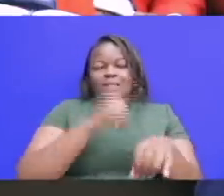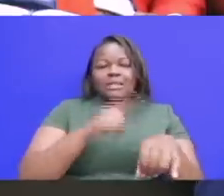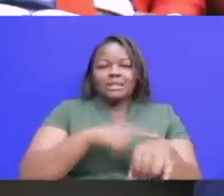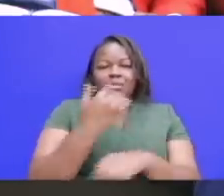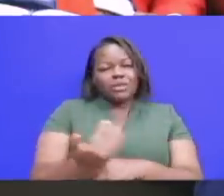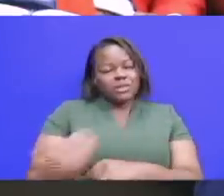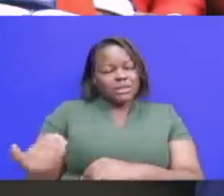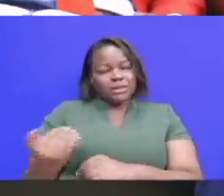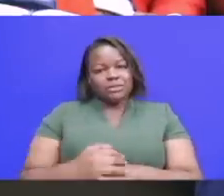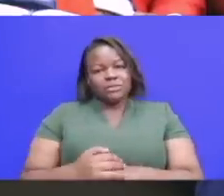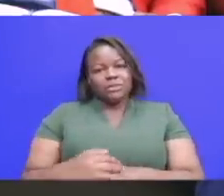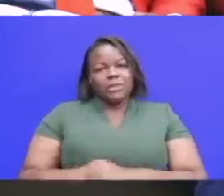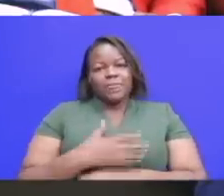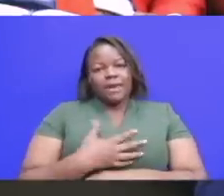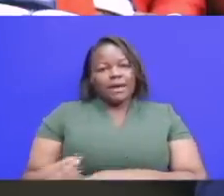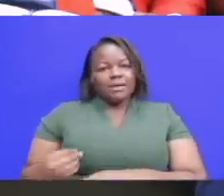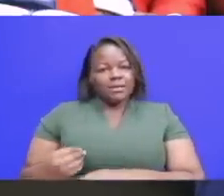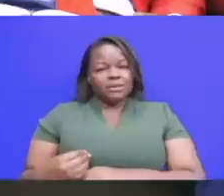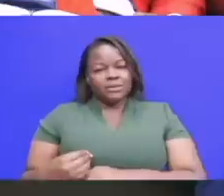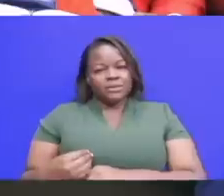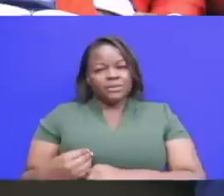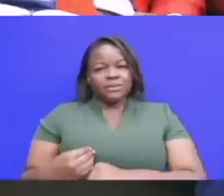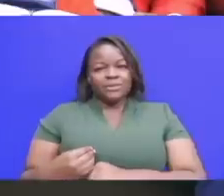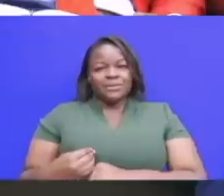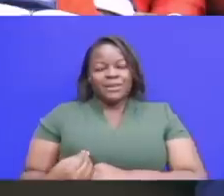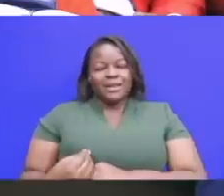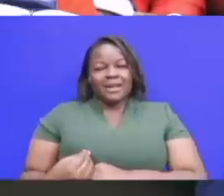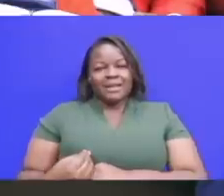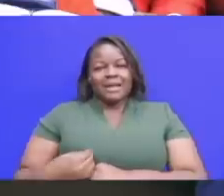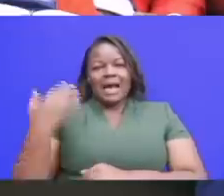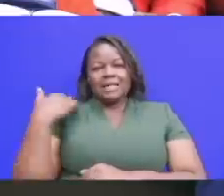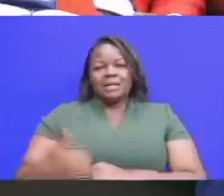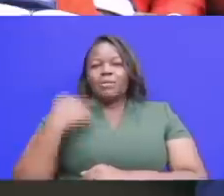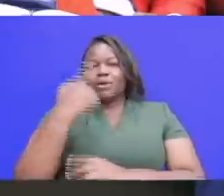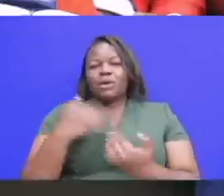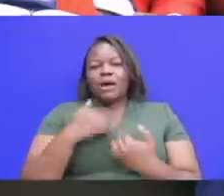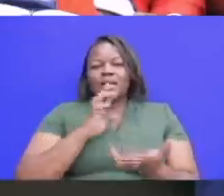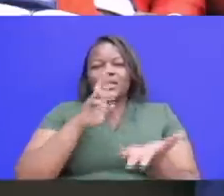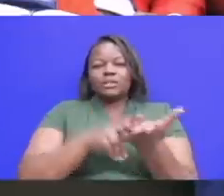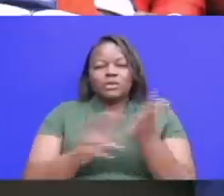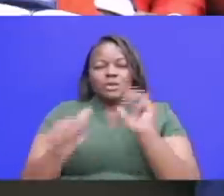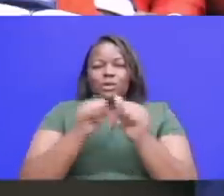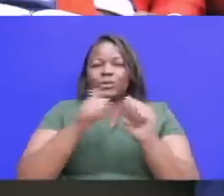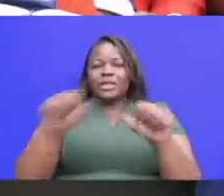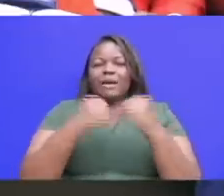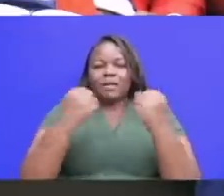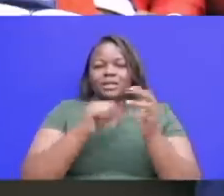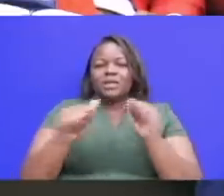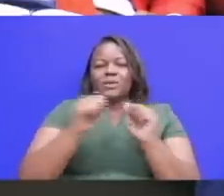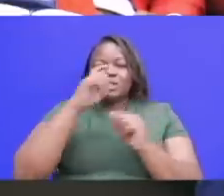somebody who has also, the result which he had steadfastness, which is